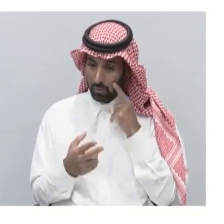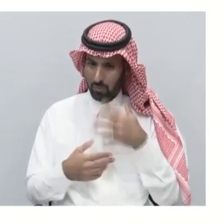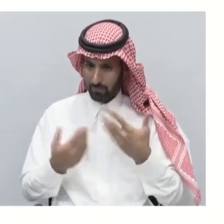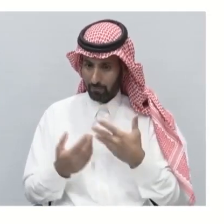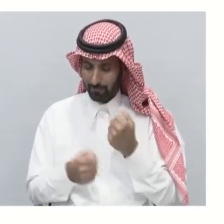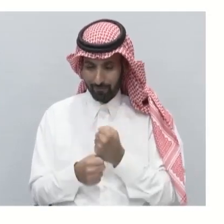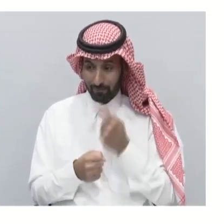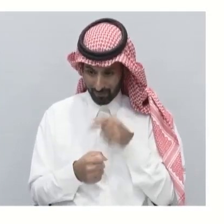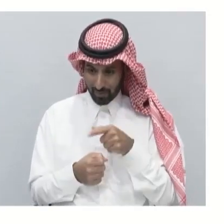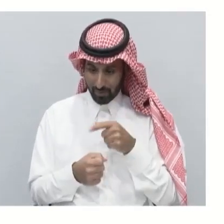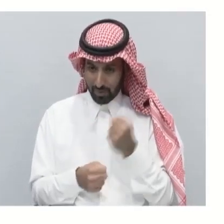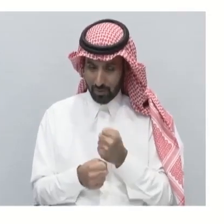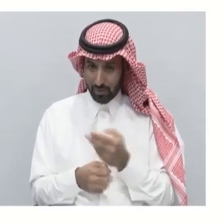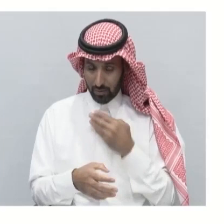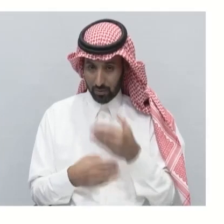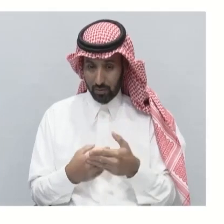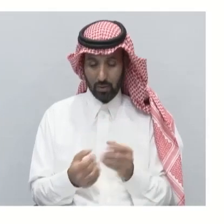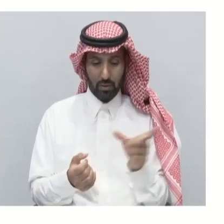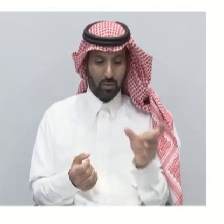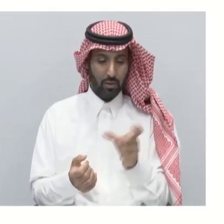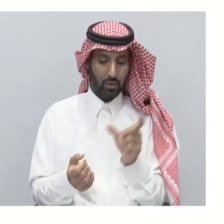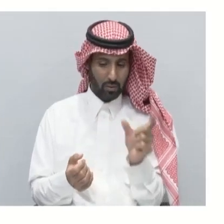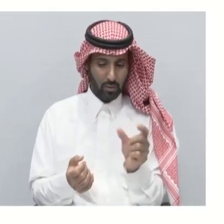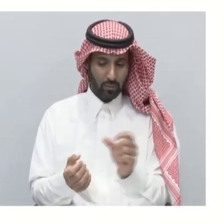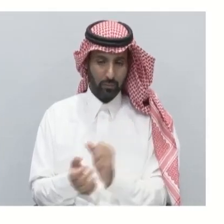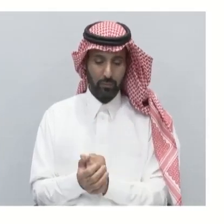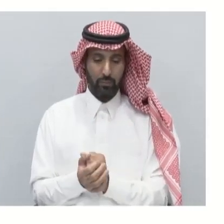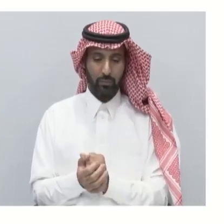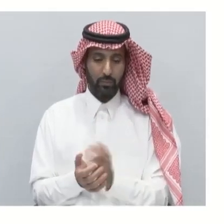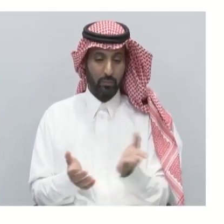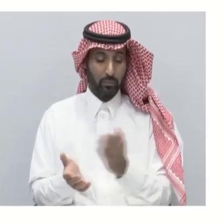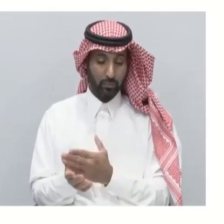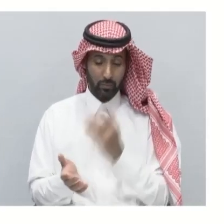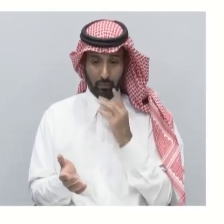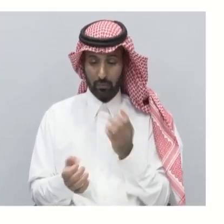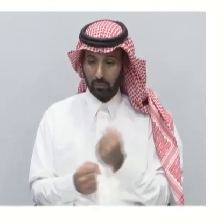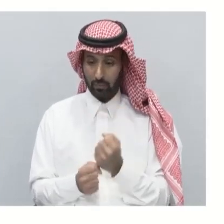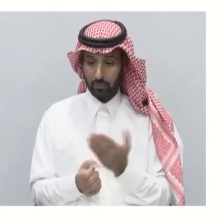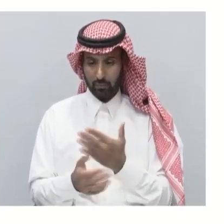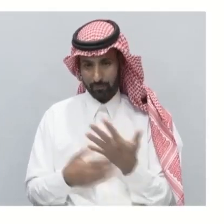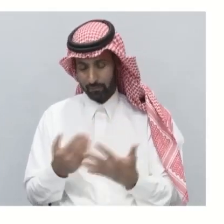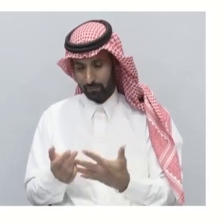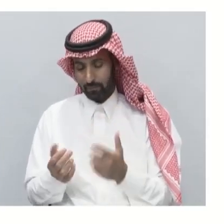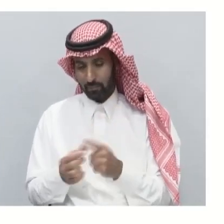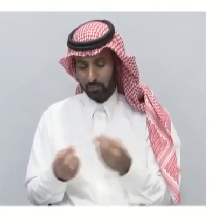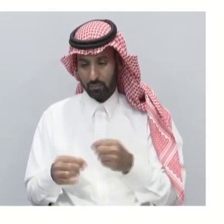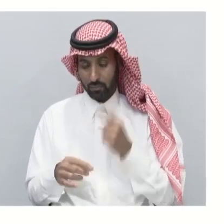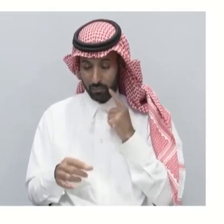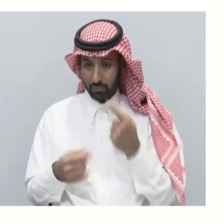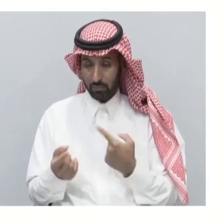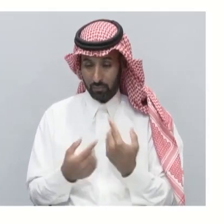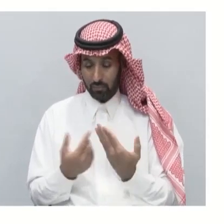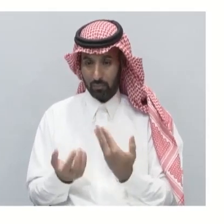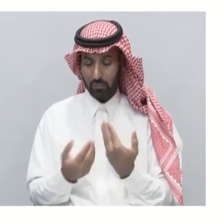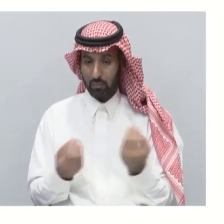busy with your work. Here notice the short form won't, with your work, so we can spend some